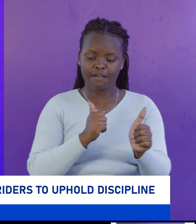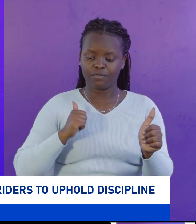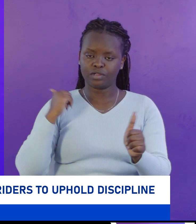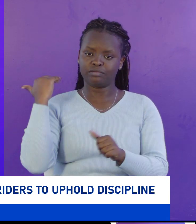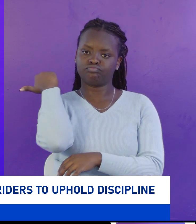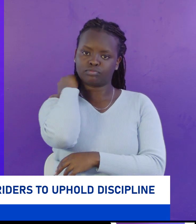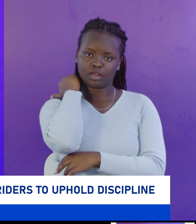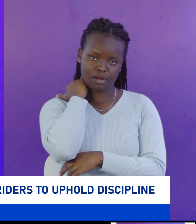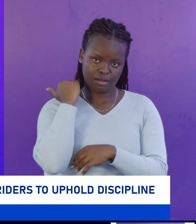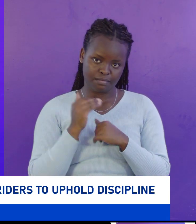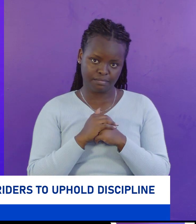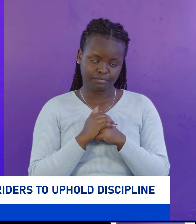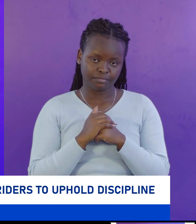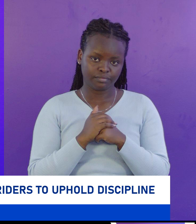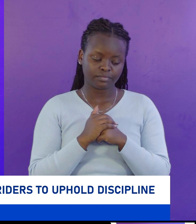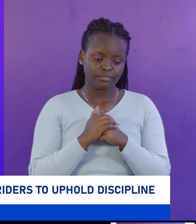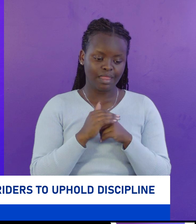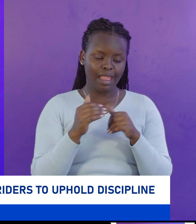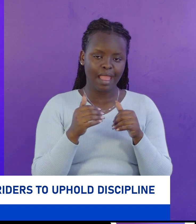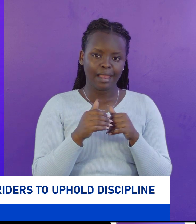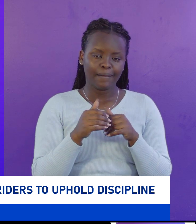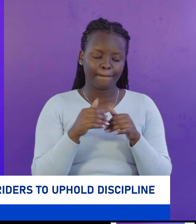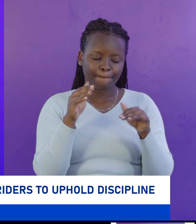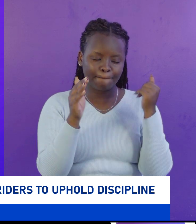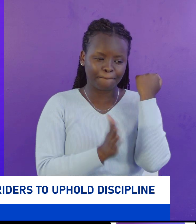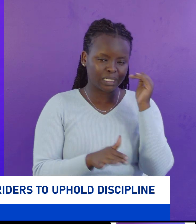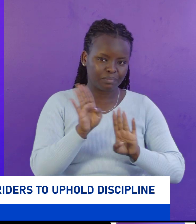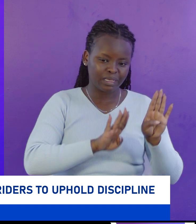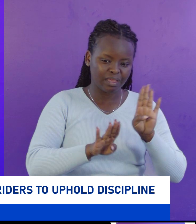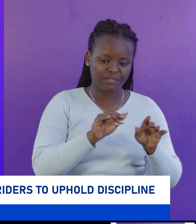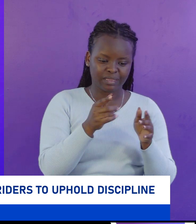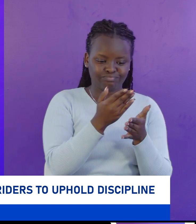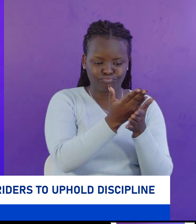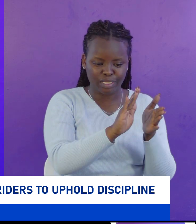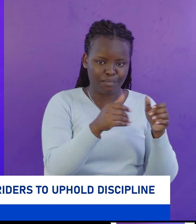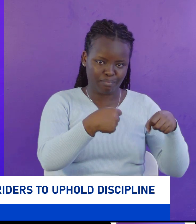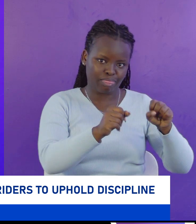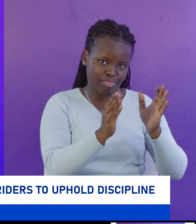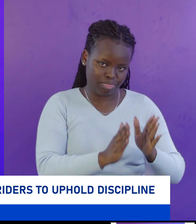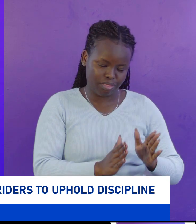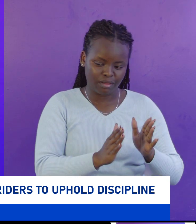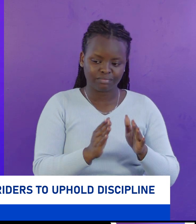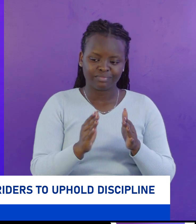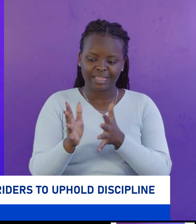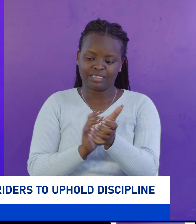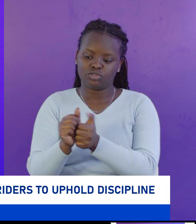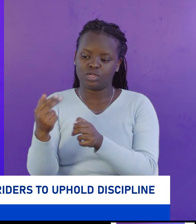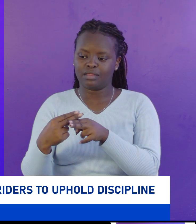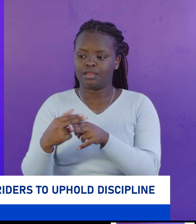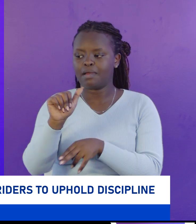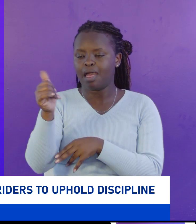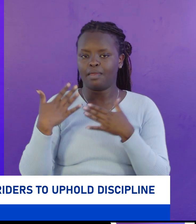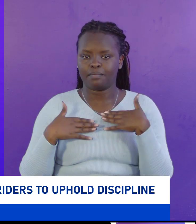the rising misconduct among some operators is tarnishing the reputation of the entire sector.